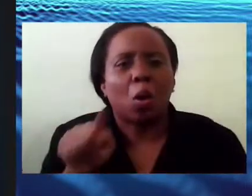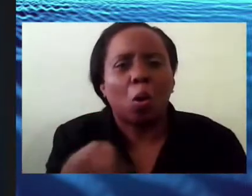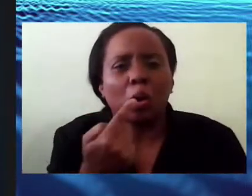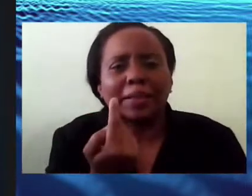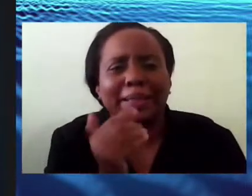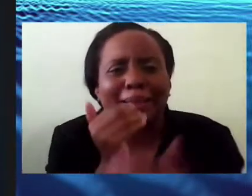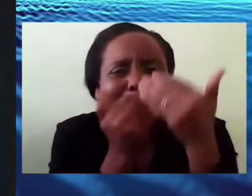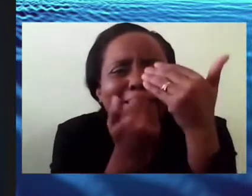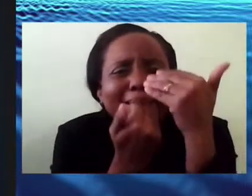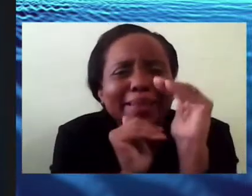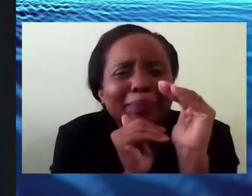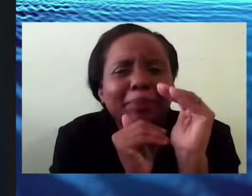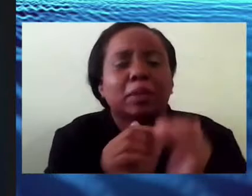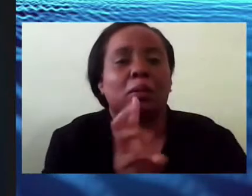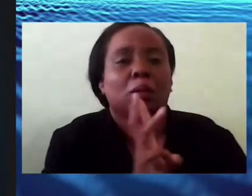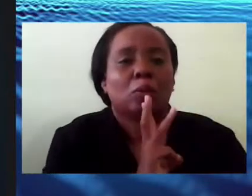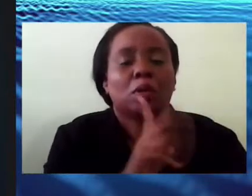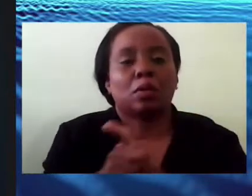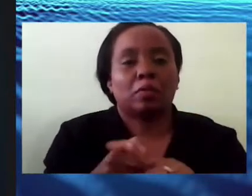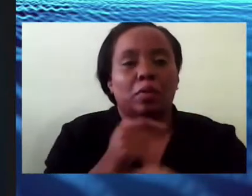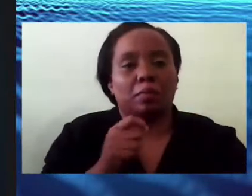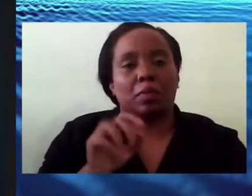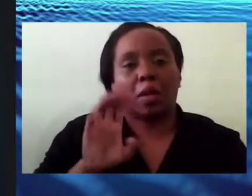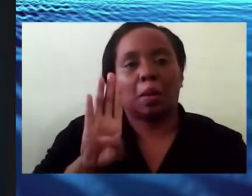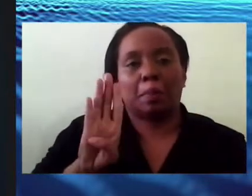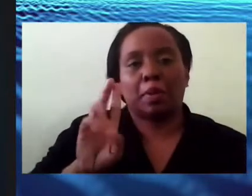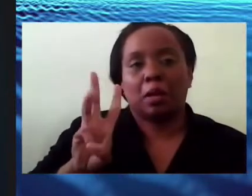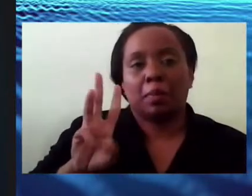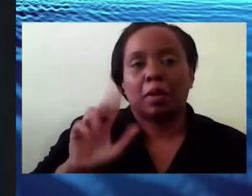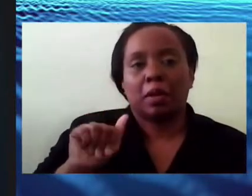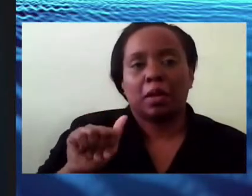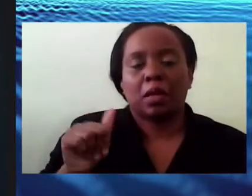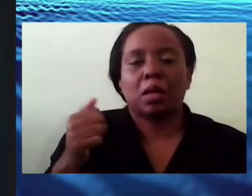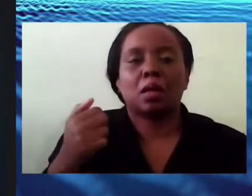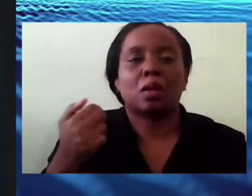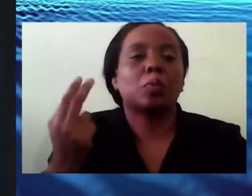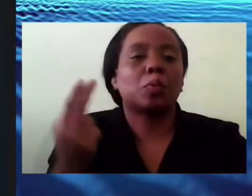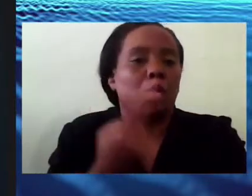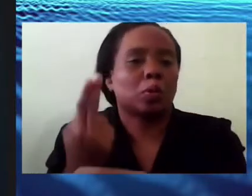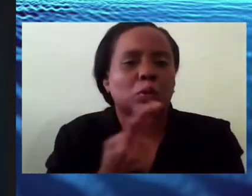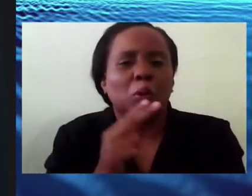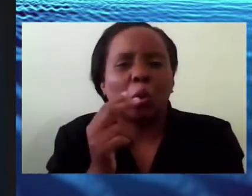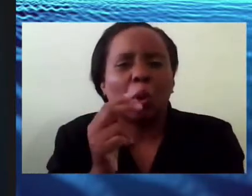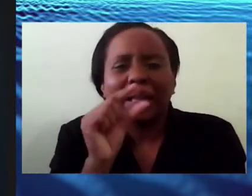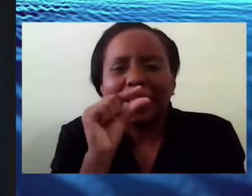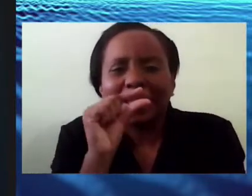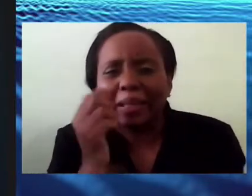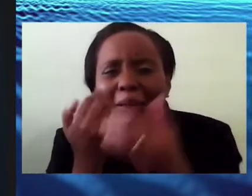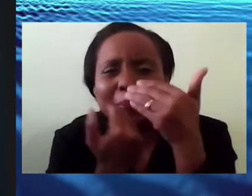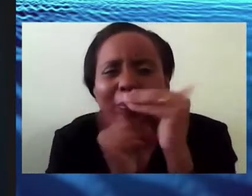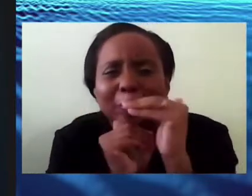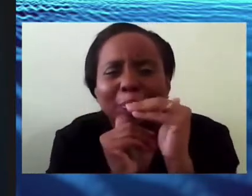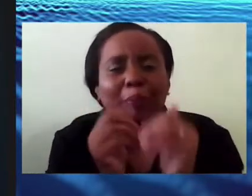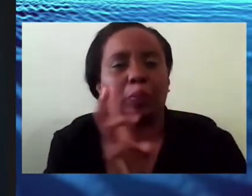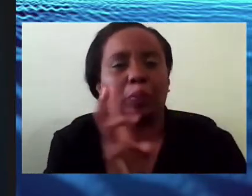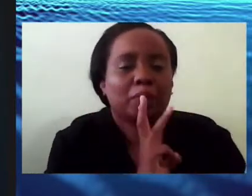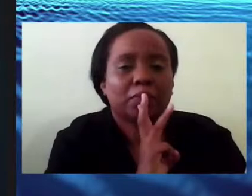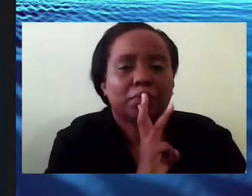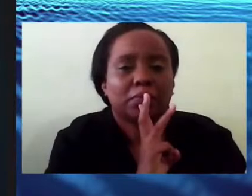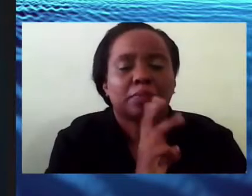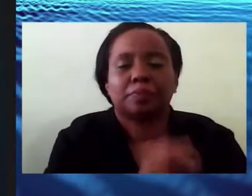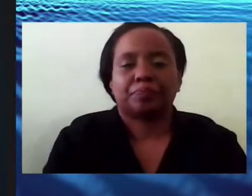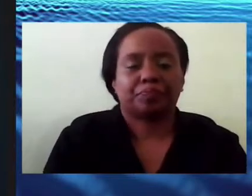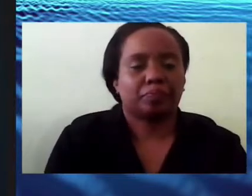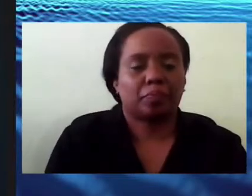minimal water from the Barbados Water Authority's distribution network was used in cleaning up the airport, and minimal water from the BWA